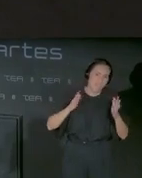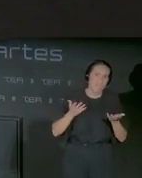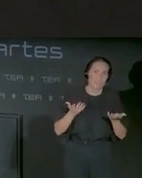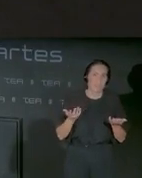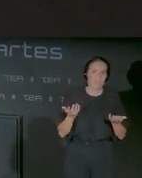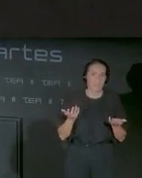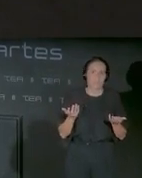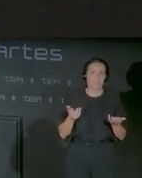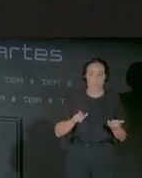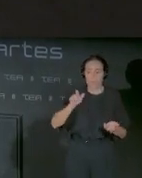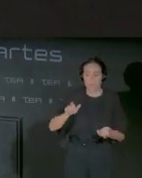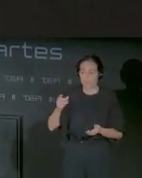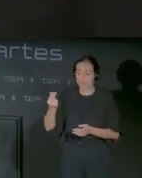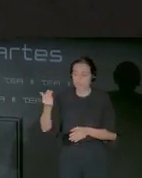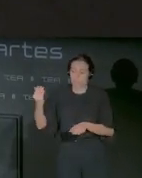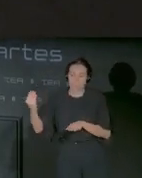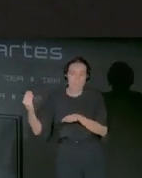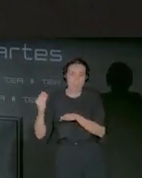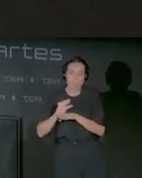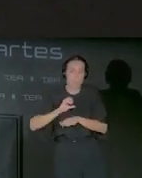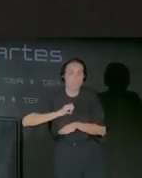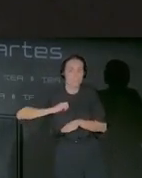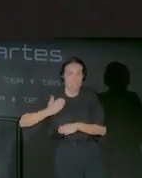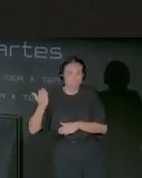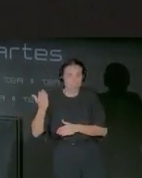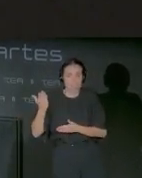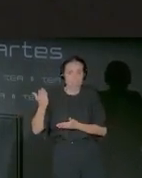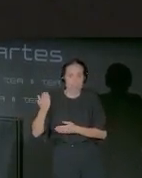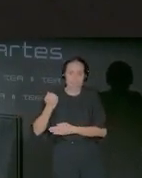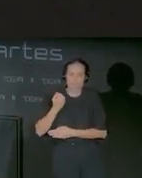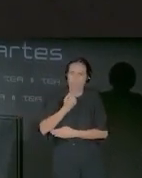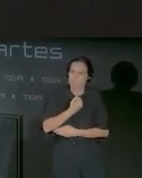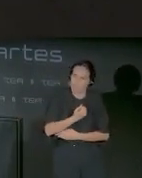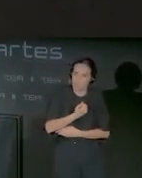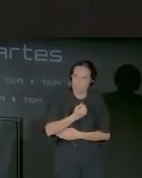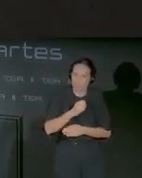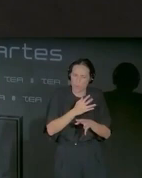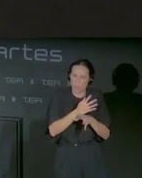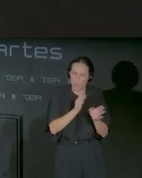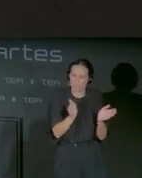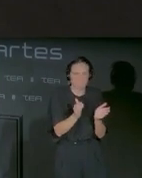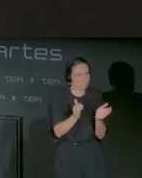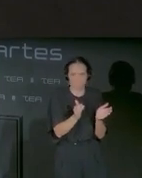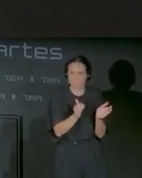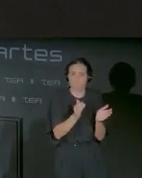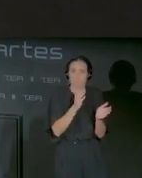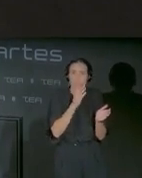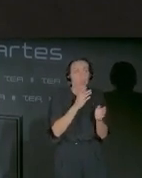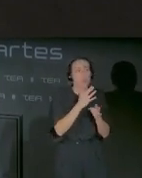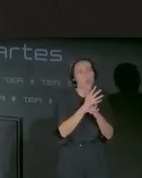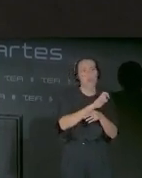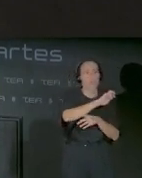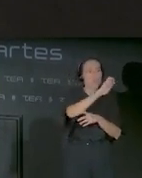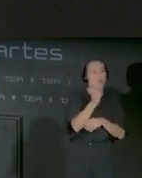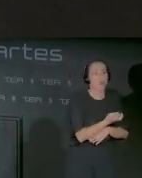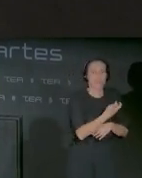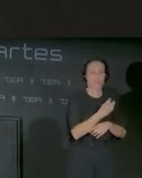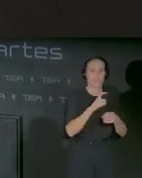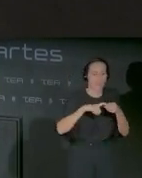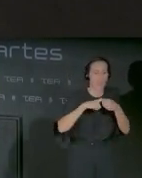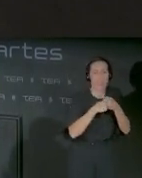game as a service, because that's where you have the big profits. So we cannot rely too much on thinking that these